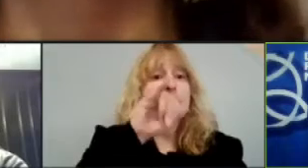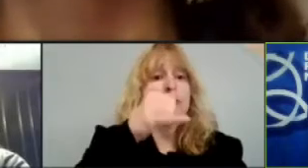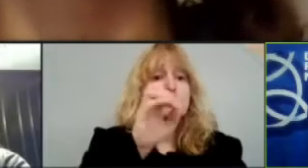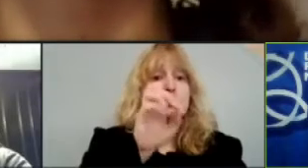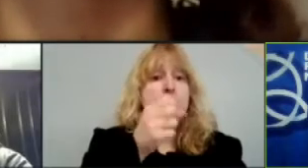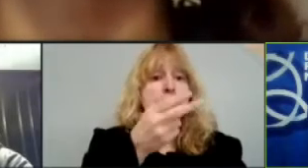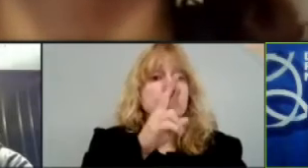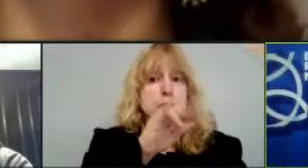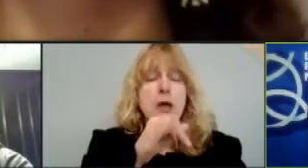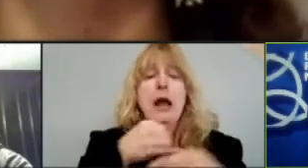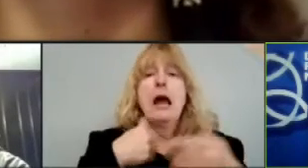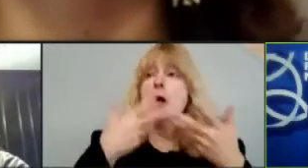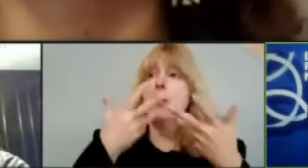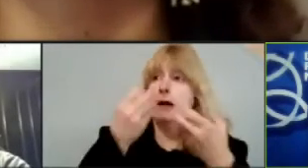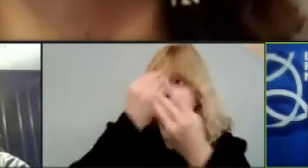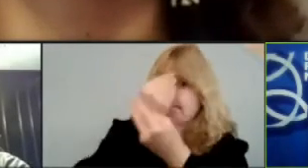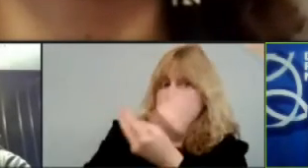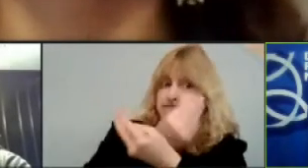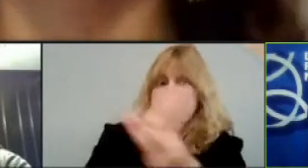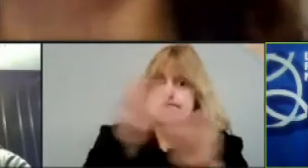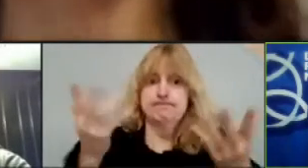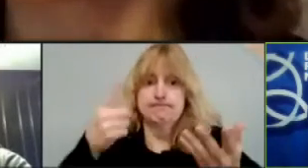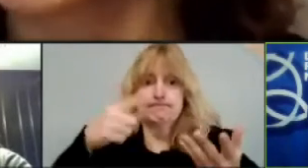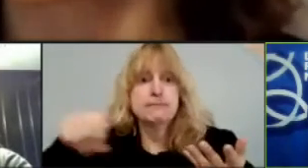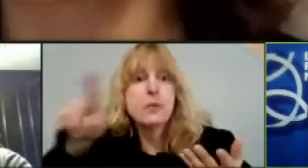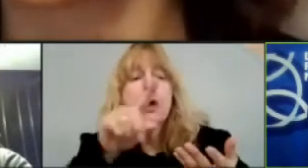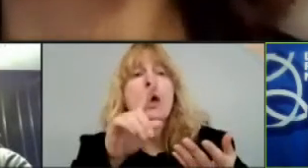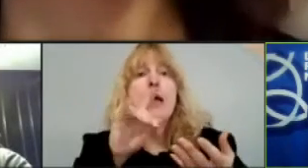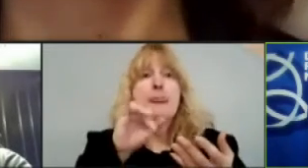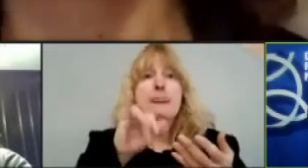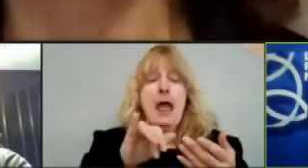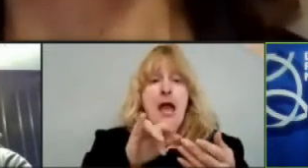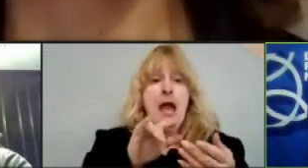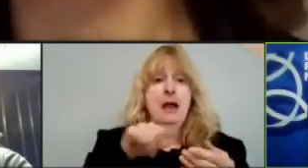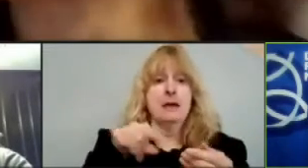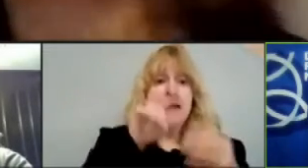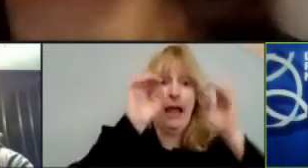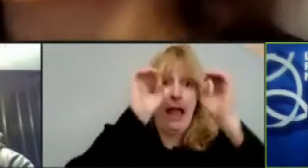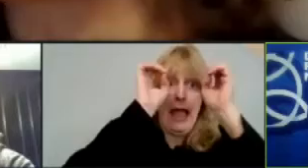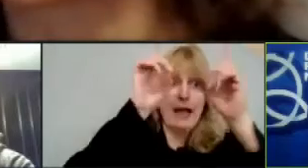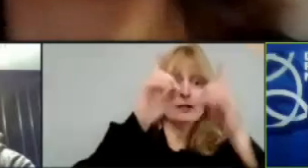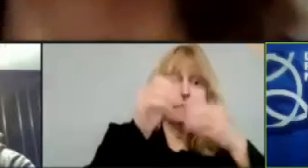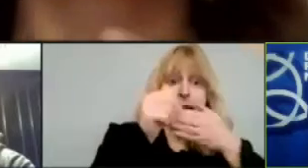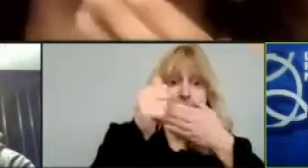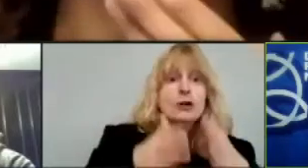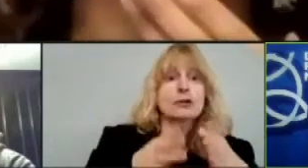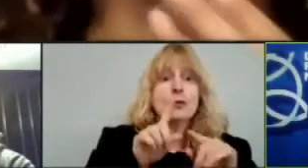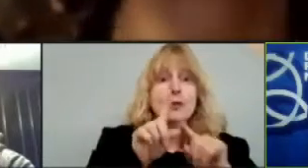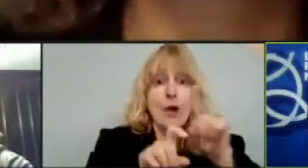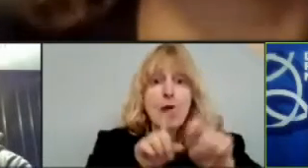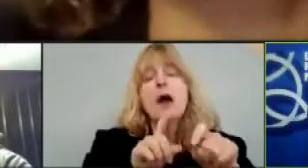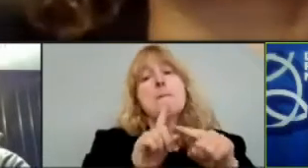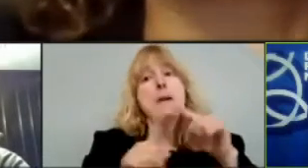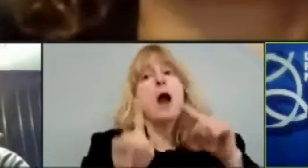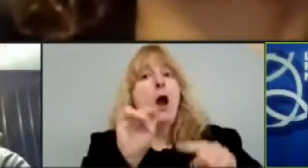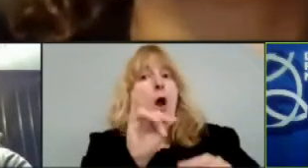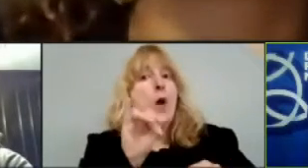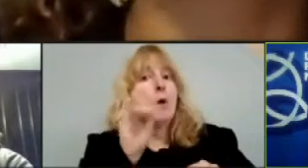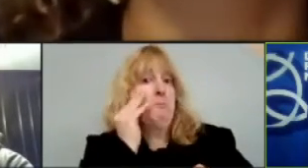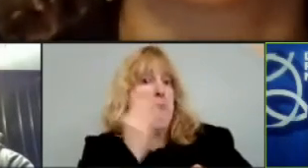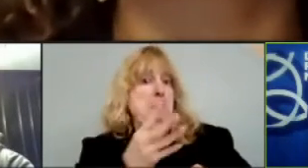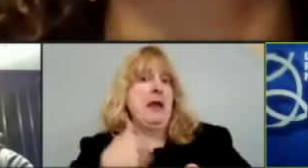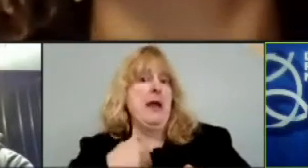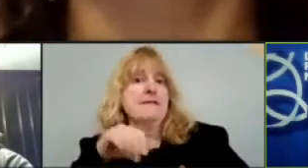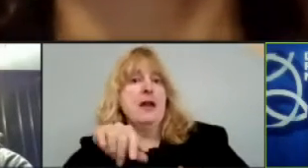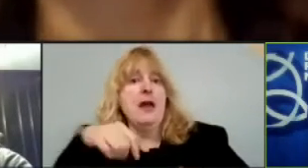in addition to these questions that our educational leaders are having, we're very pleased that we're going to be joined very shortly by